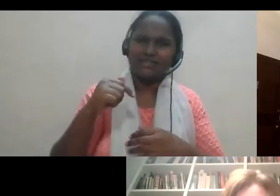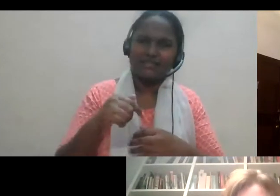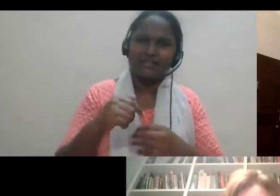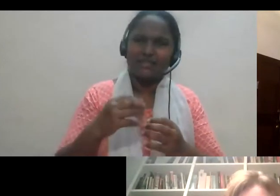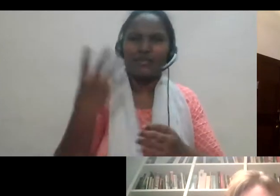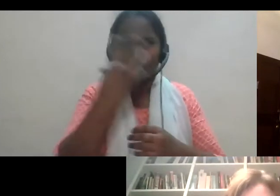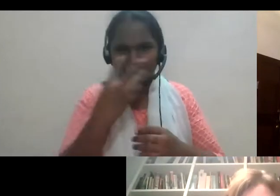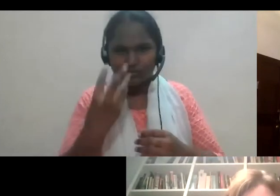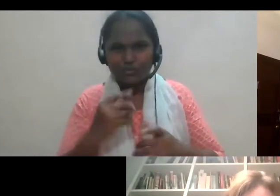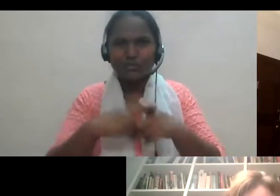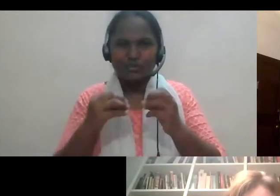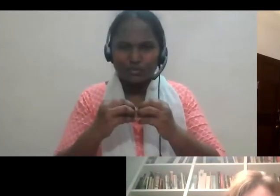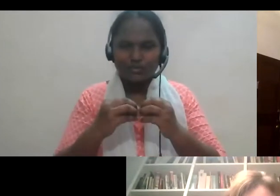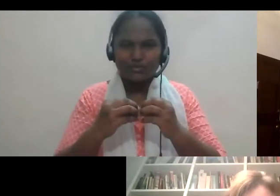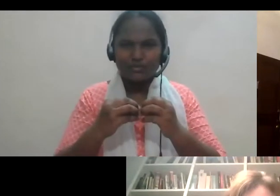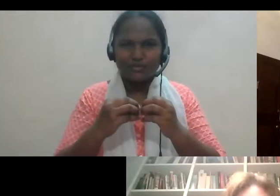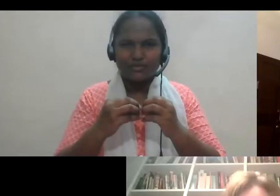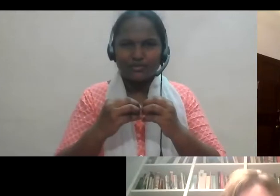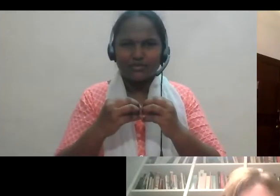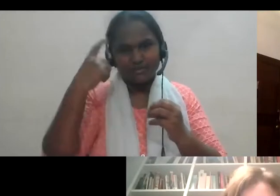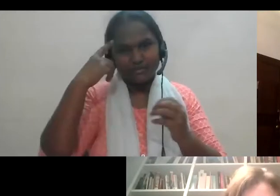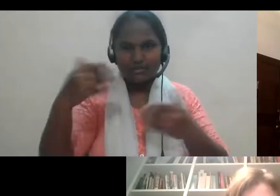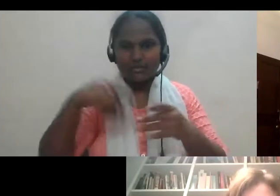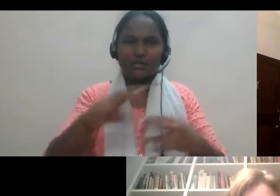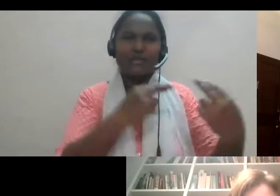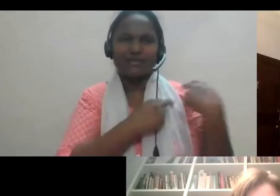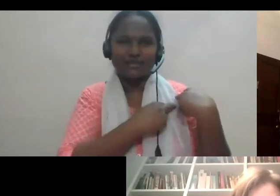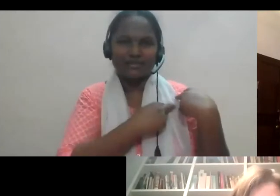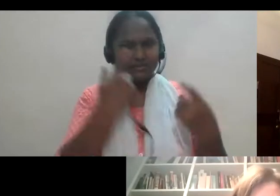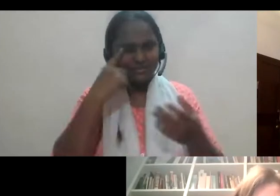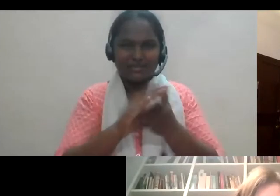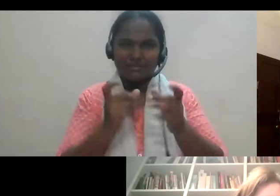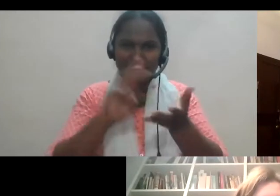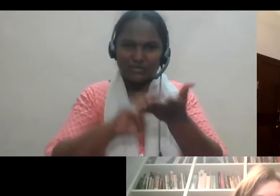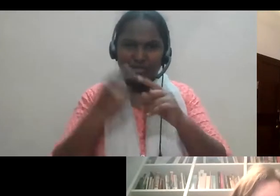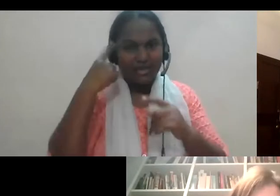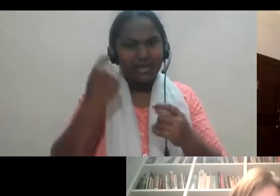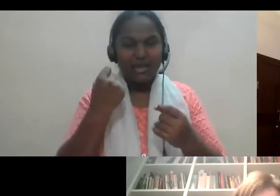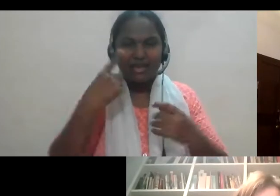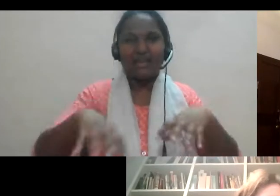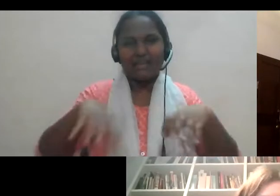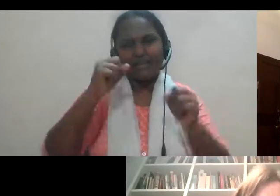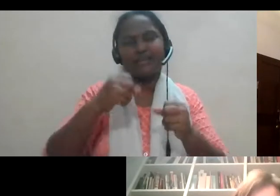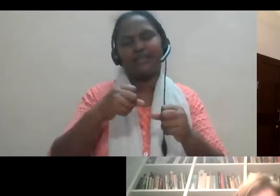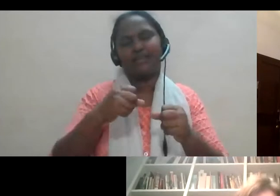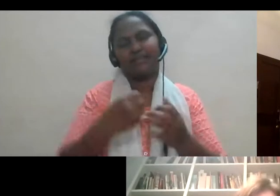it's a beautiful job to, and our huge responsibility to undertake.